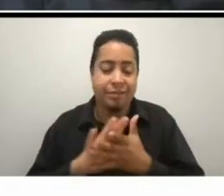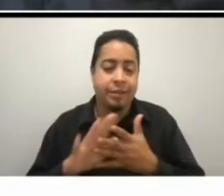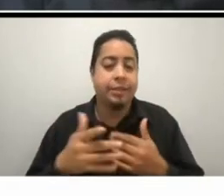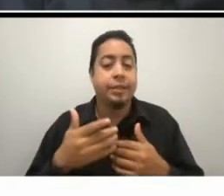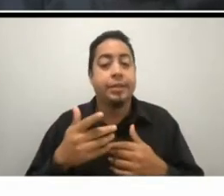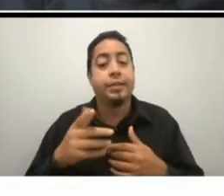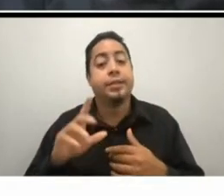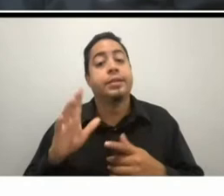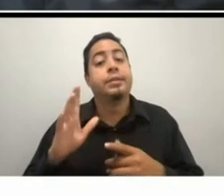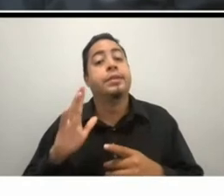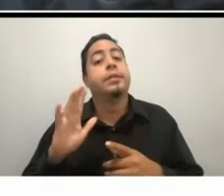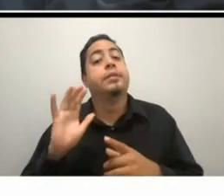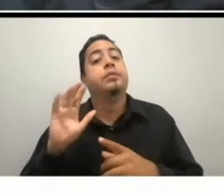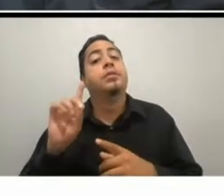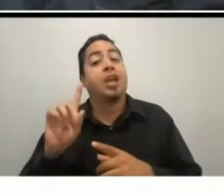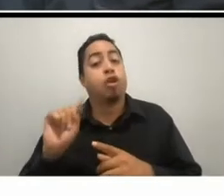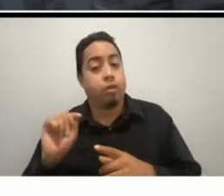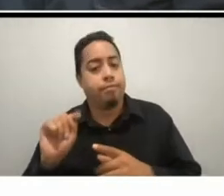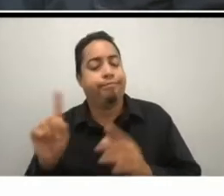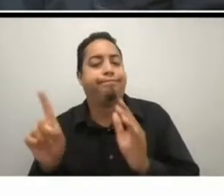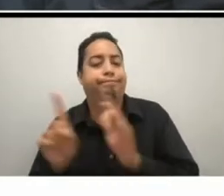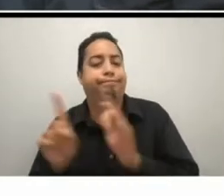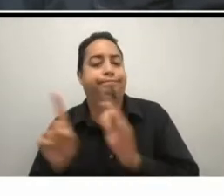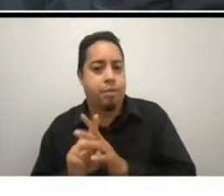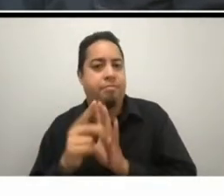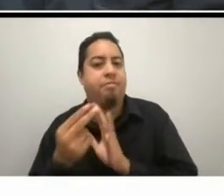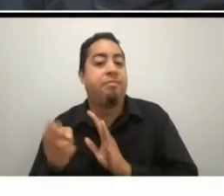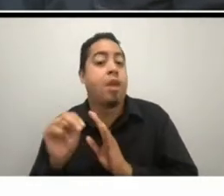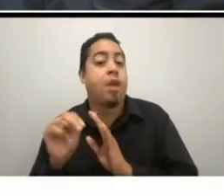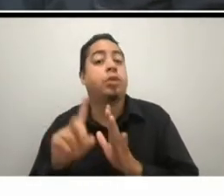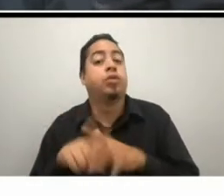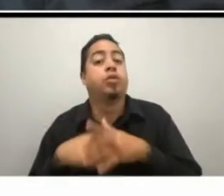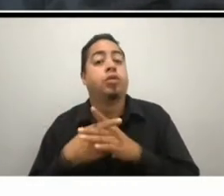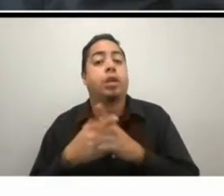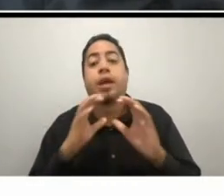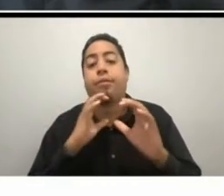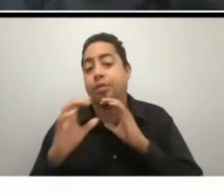President Trump came on, and we initiated a conversation.